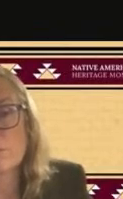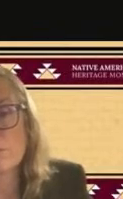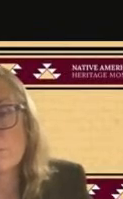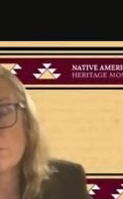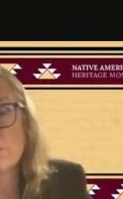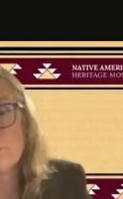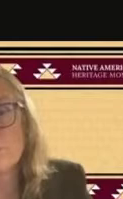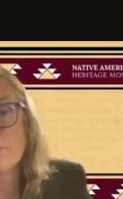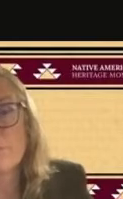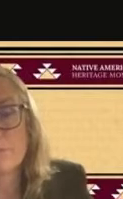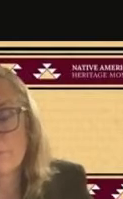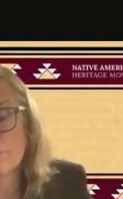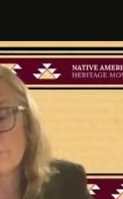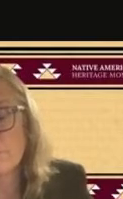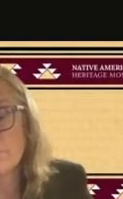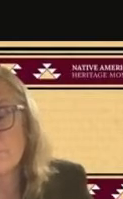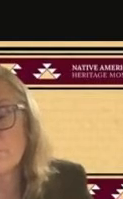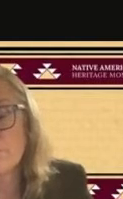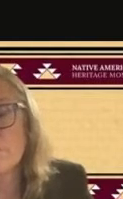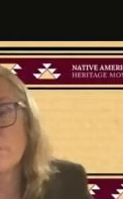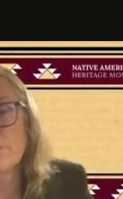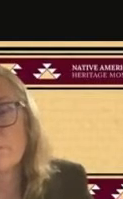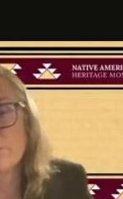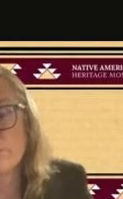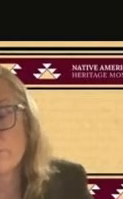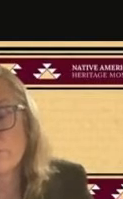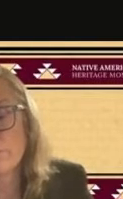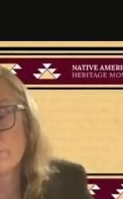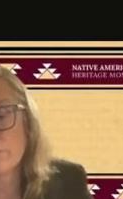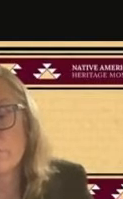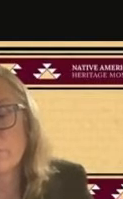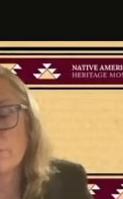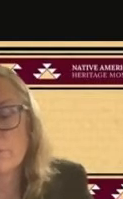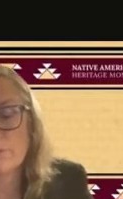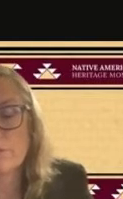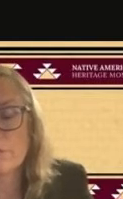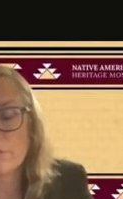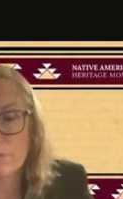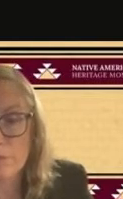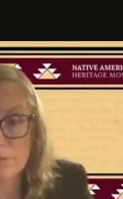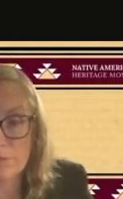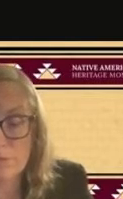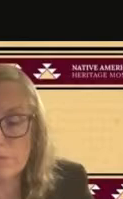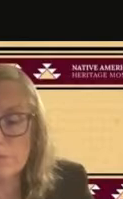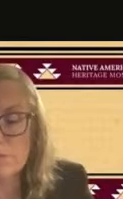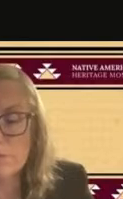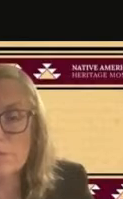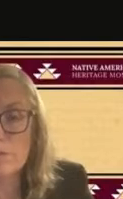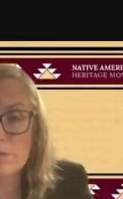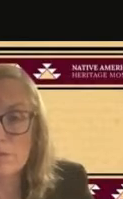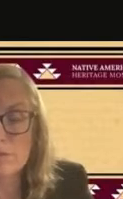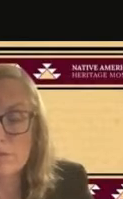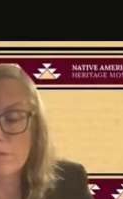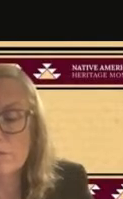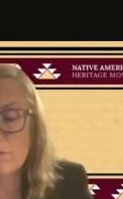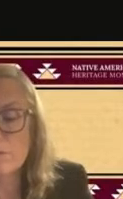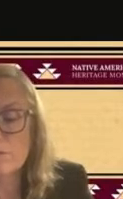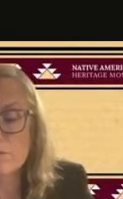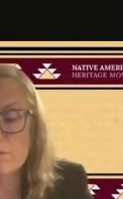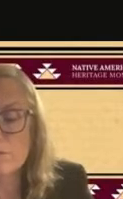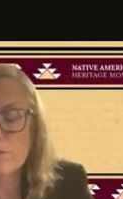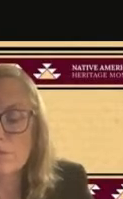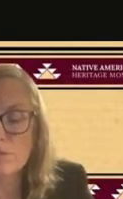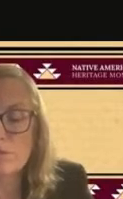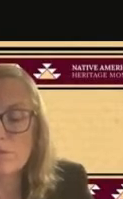is. And you won't see us again until January. I wanna remind you of two agreements that you made when